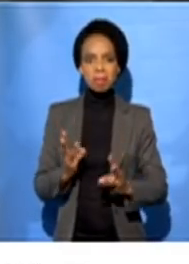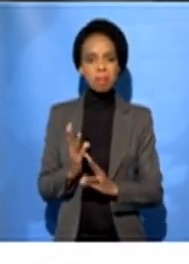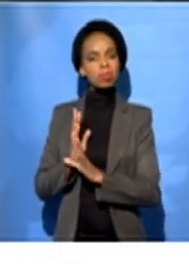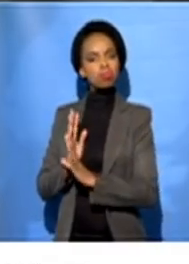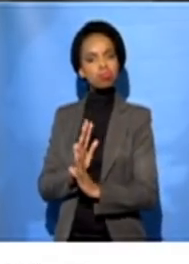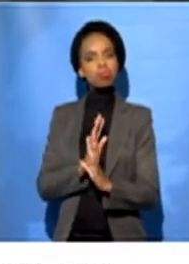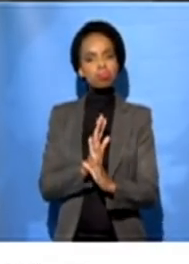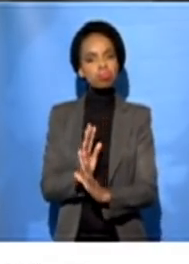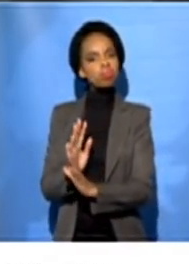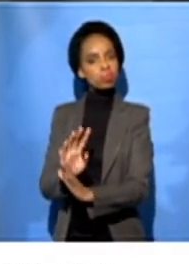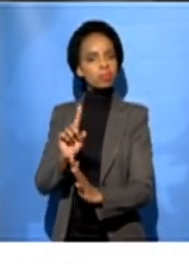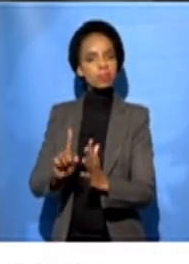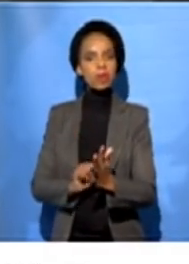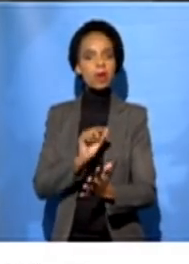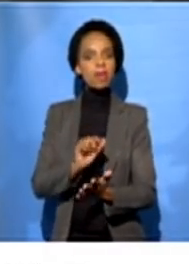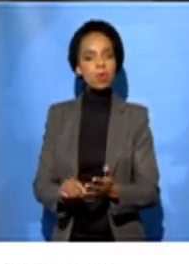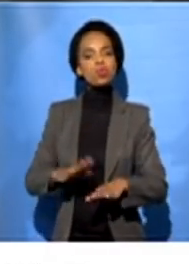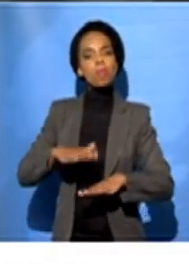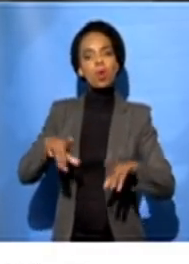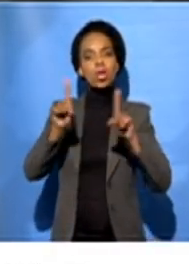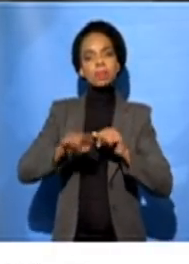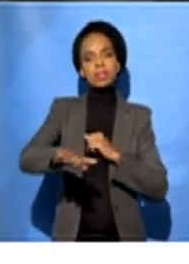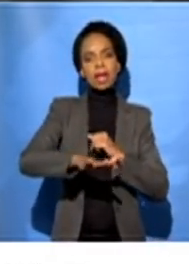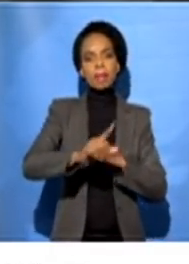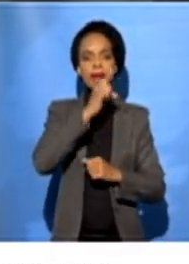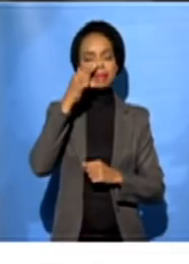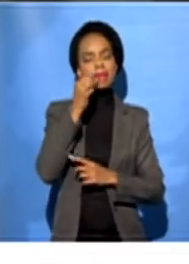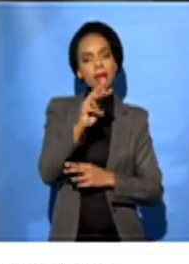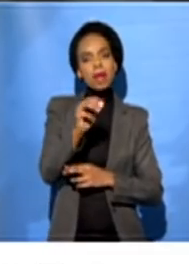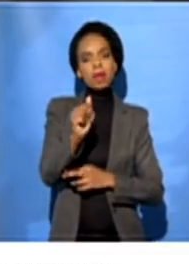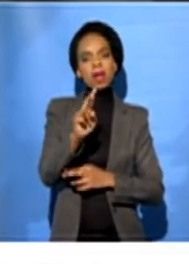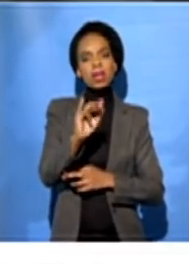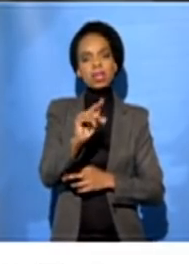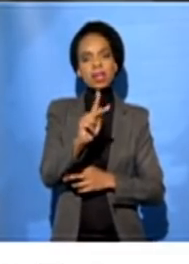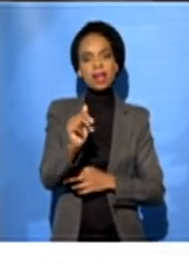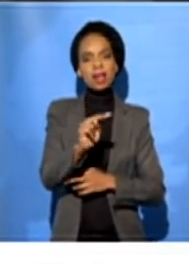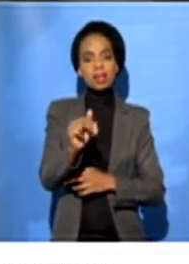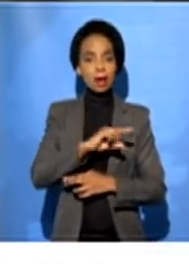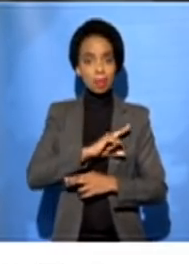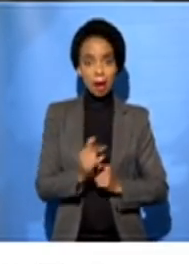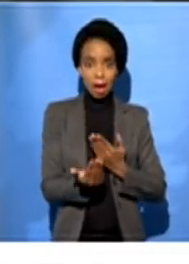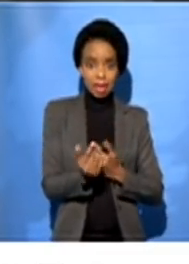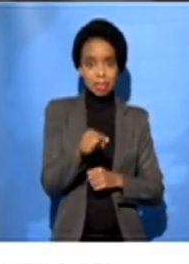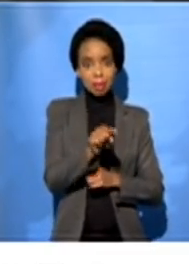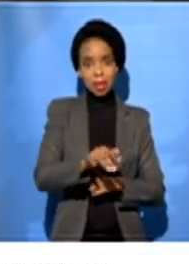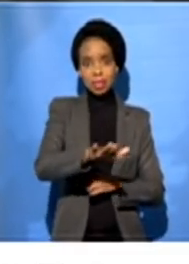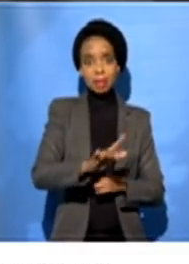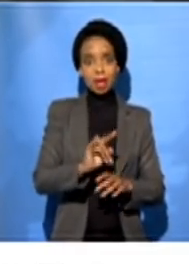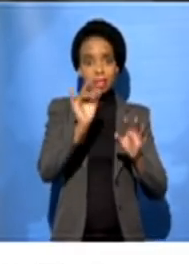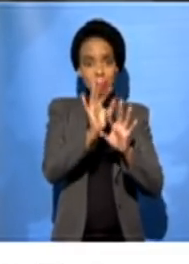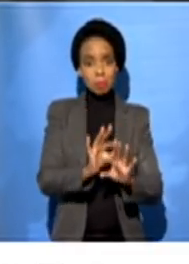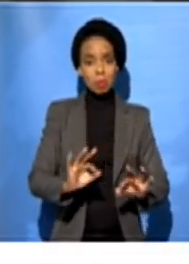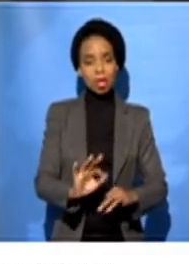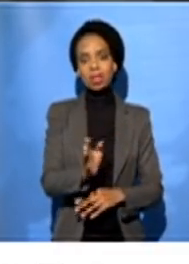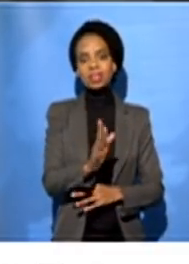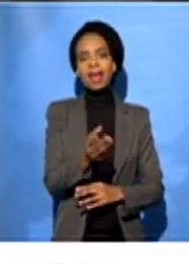in queues and going to vote, especially in Marikana. Who would expect that to be very quiet? And also in Mamusa